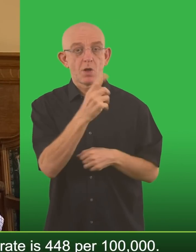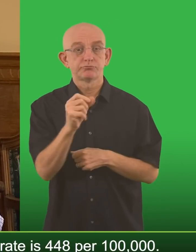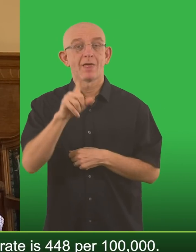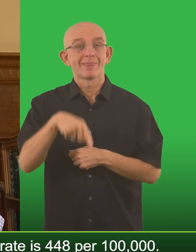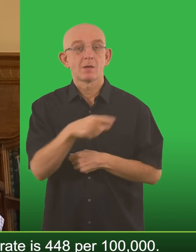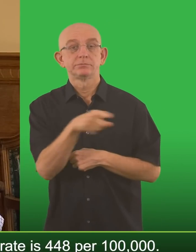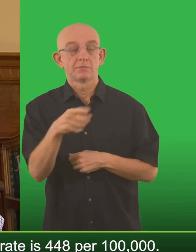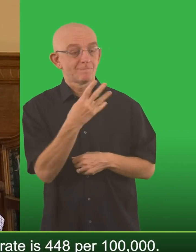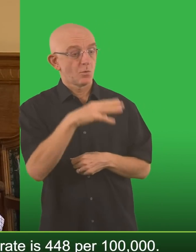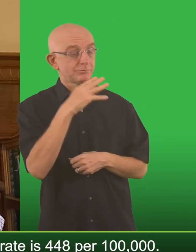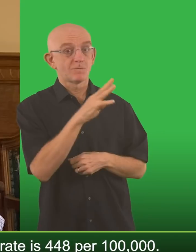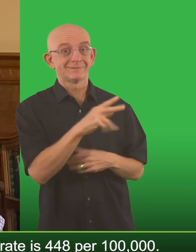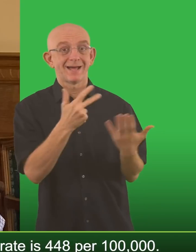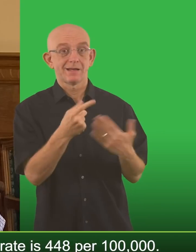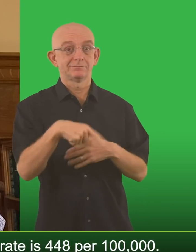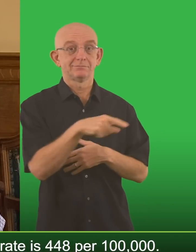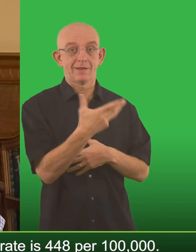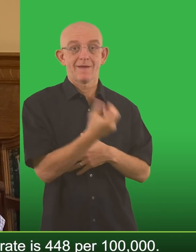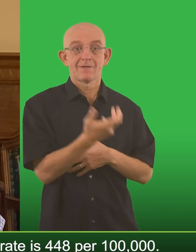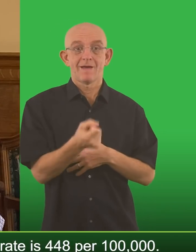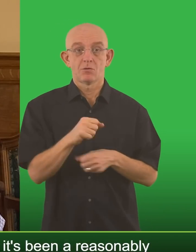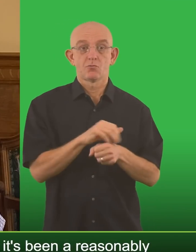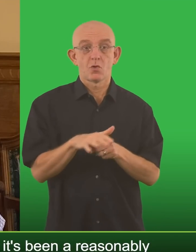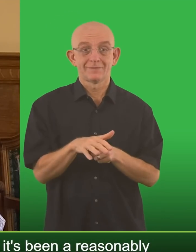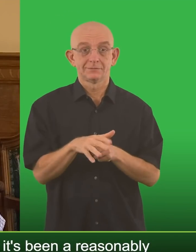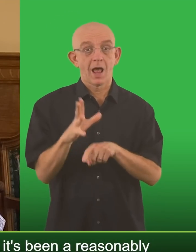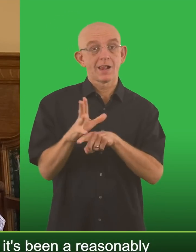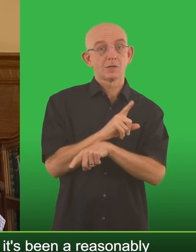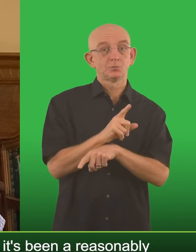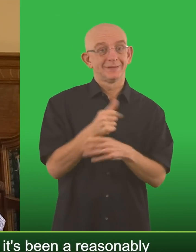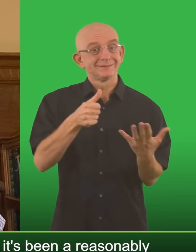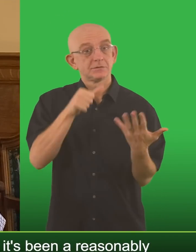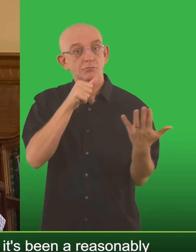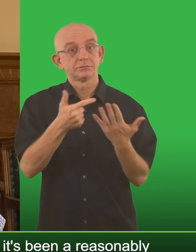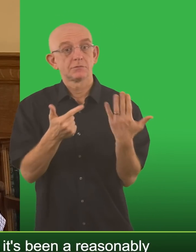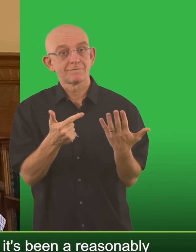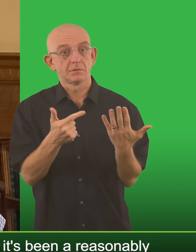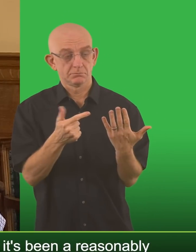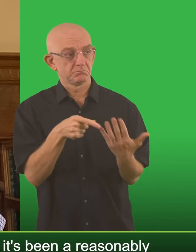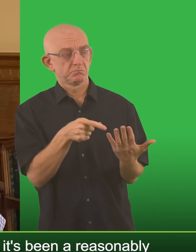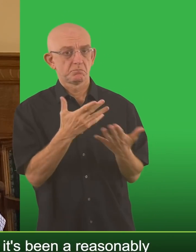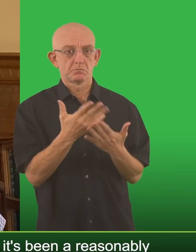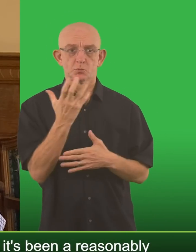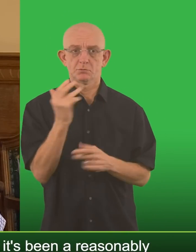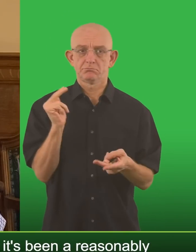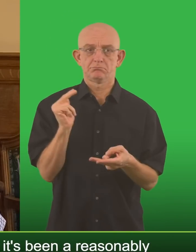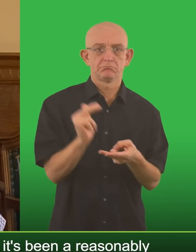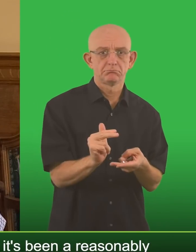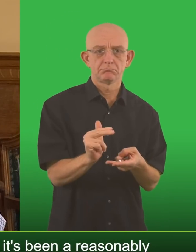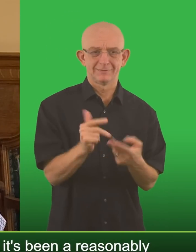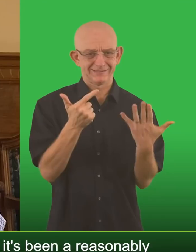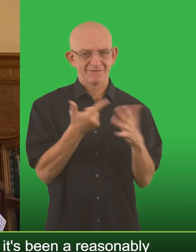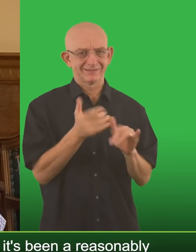Currently, 7-day rate is 448 per 100,000. Last week it was about 607 per 100,000. So it's been a